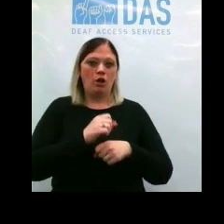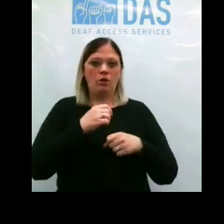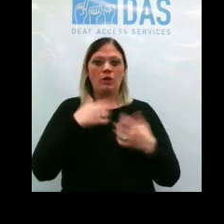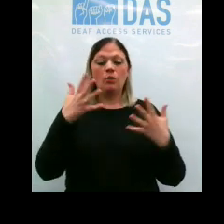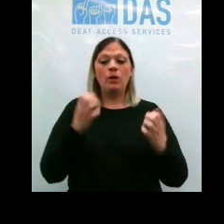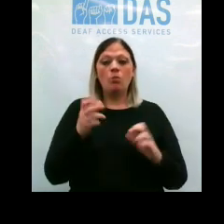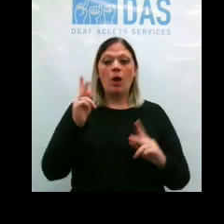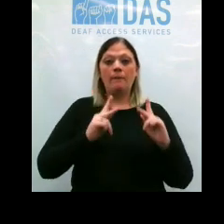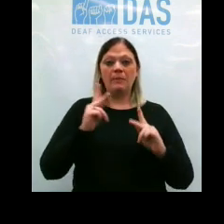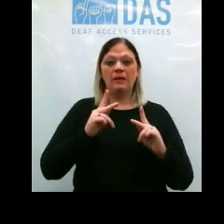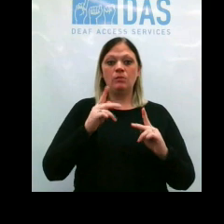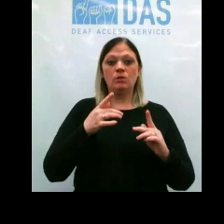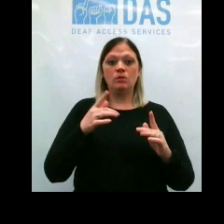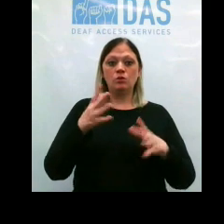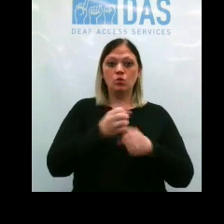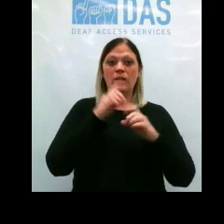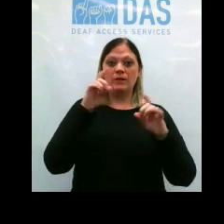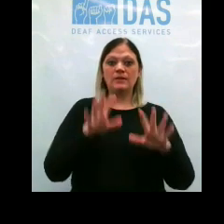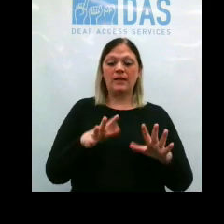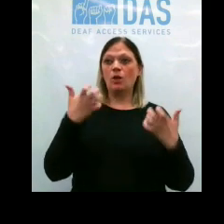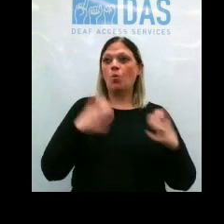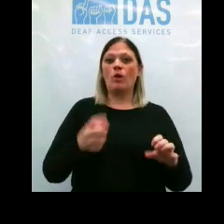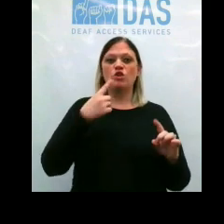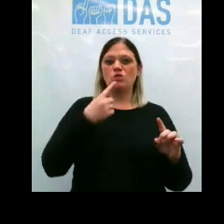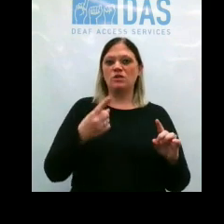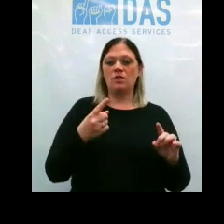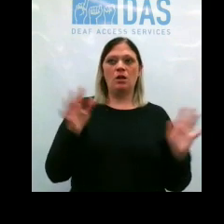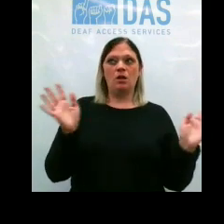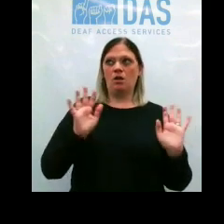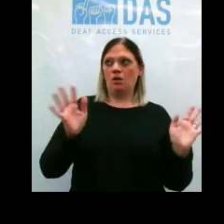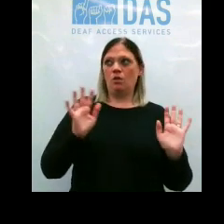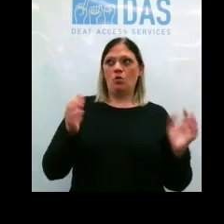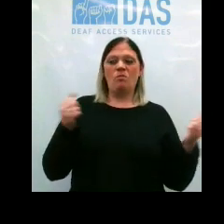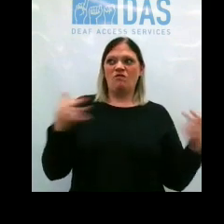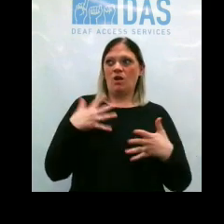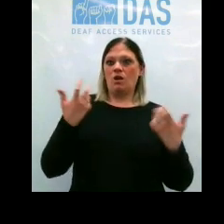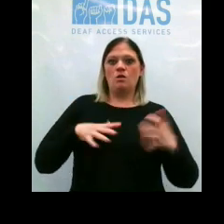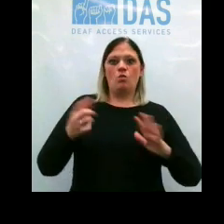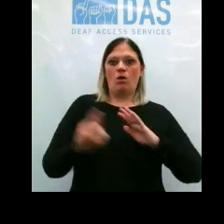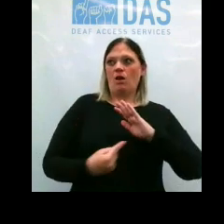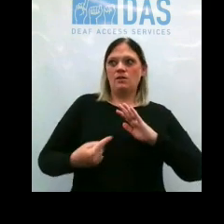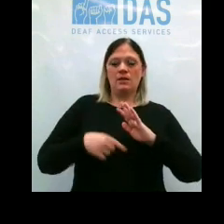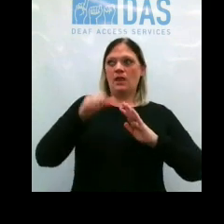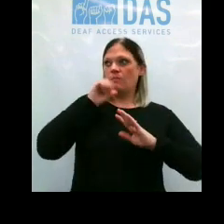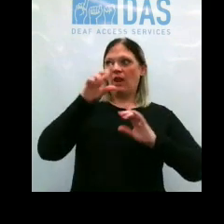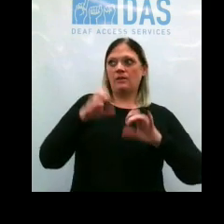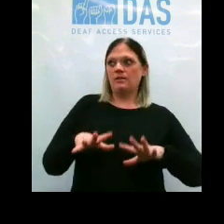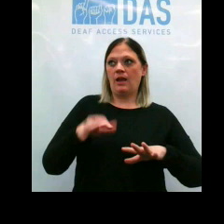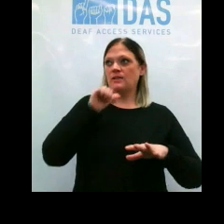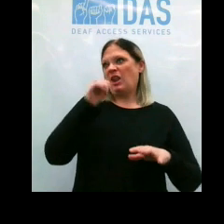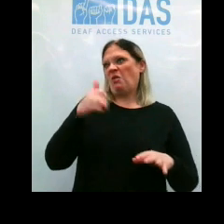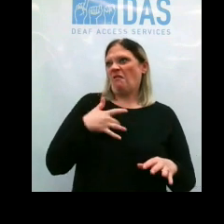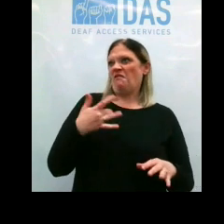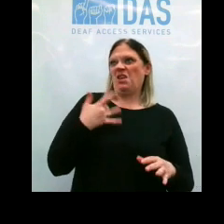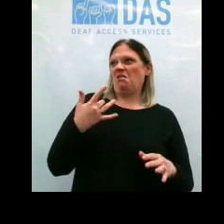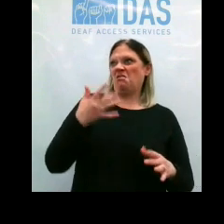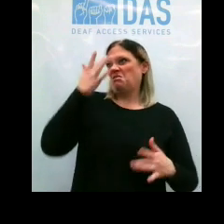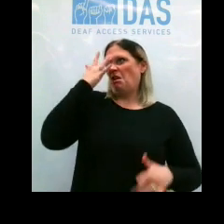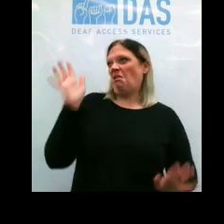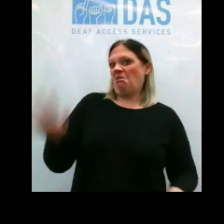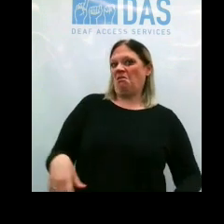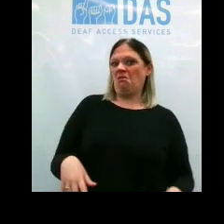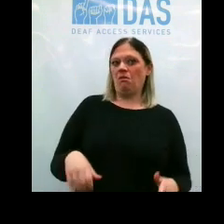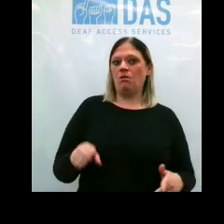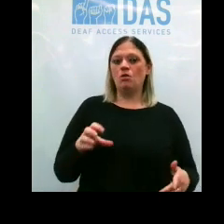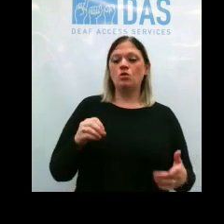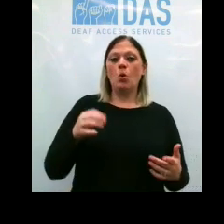do not want them to stop and say, I'm not going to get tested because I'm afraid of being isolated and I don't have any symptoms. So the idea